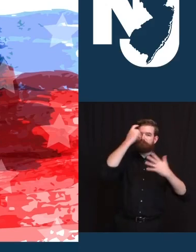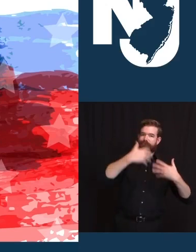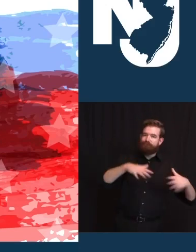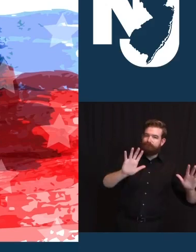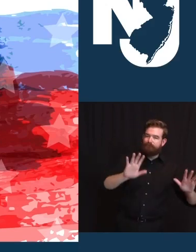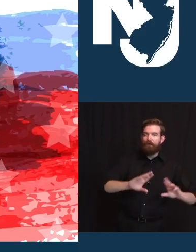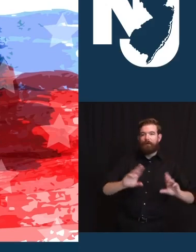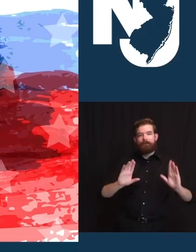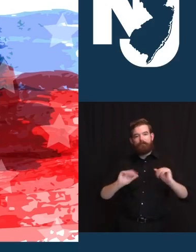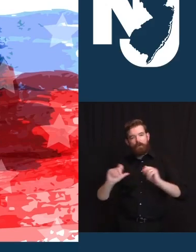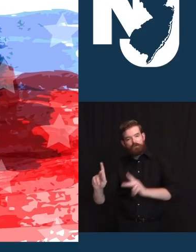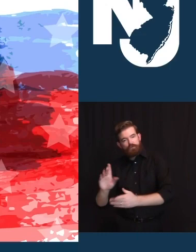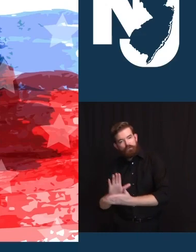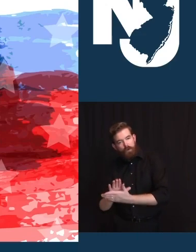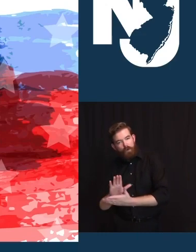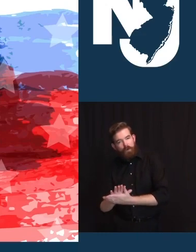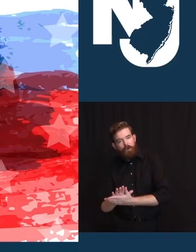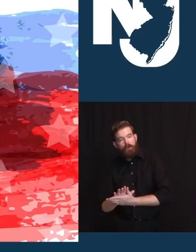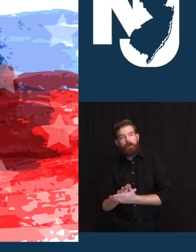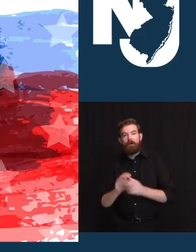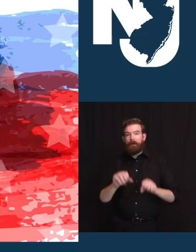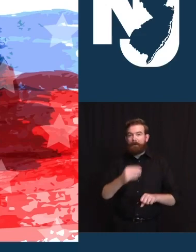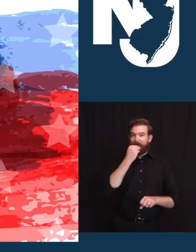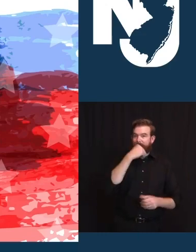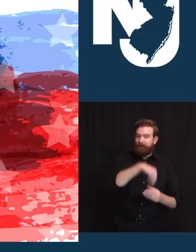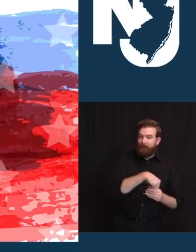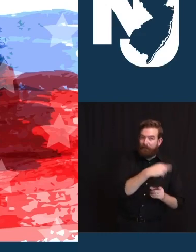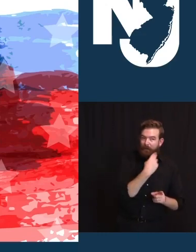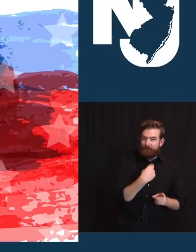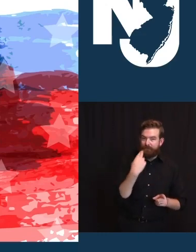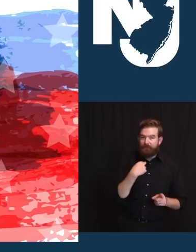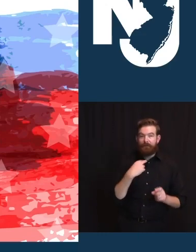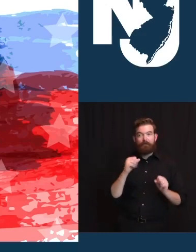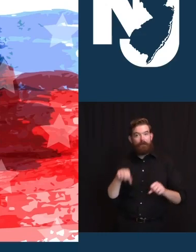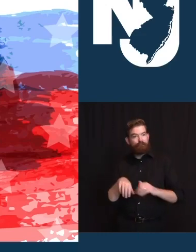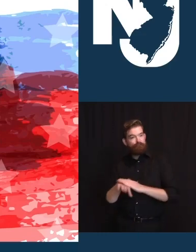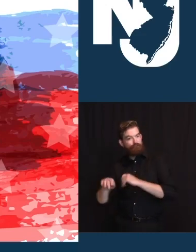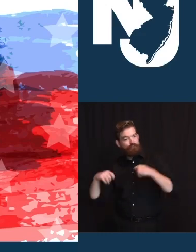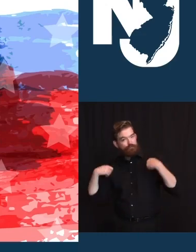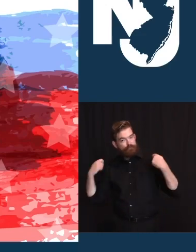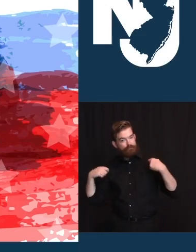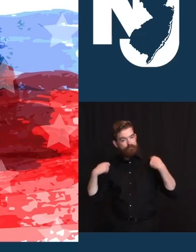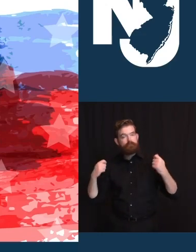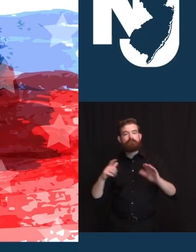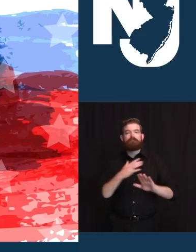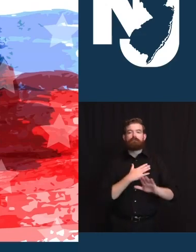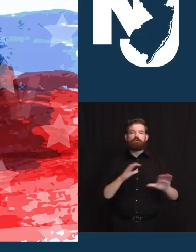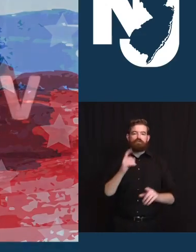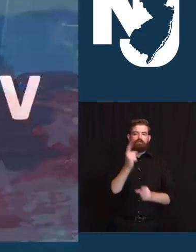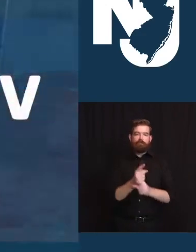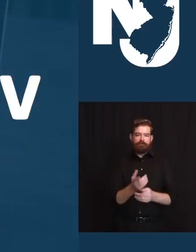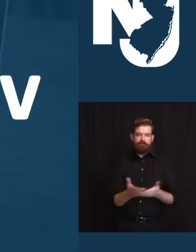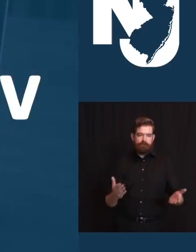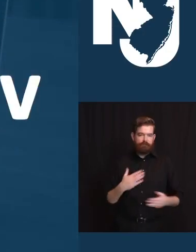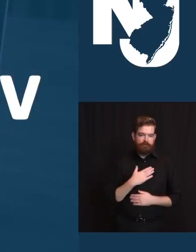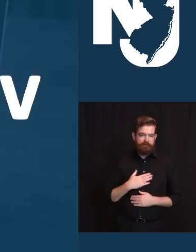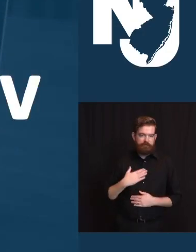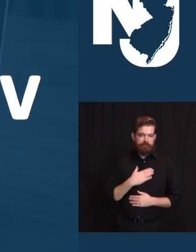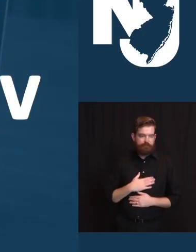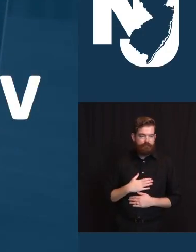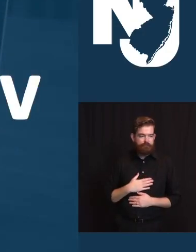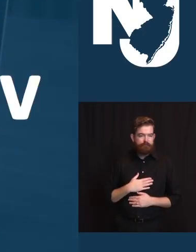indoors to dine, and we're getting into gyms to work out. Please continue to do the right thing. With that, please help me welcome the woman who needs